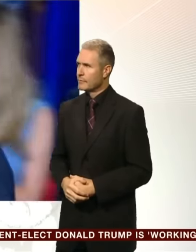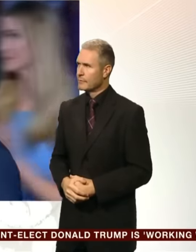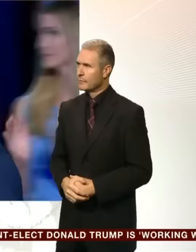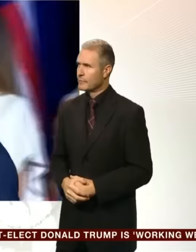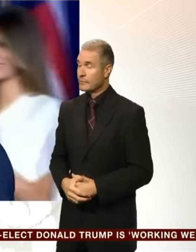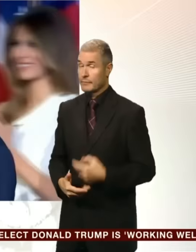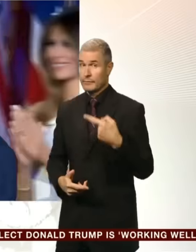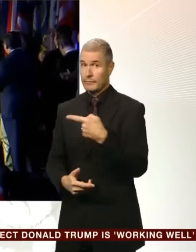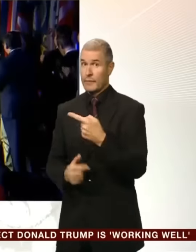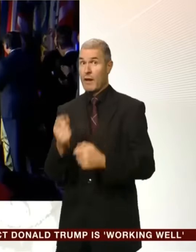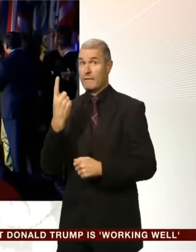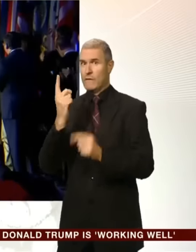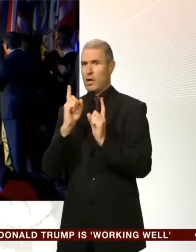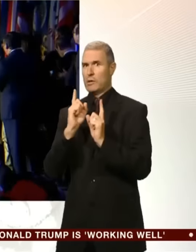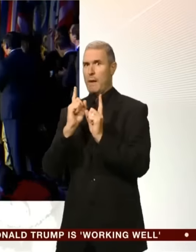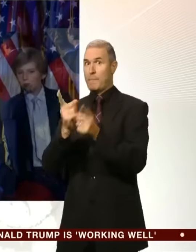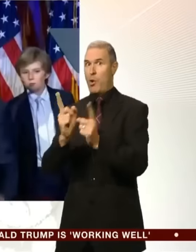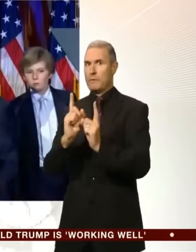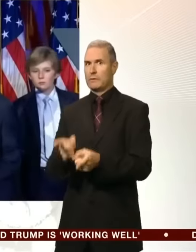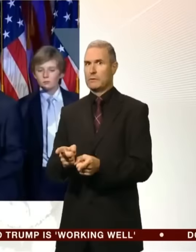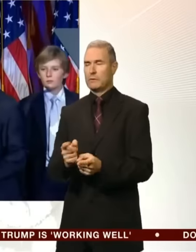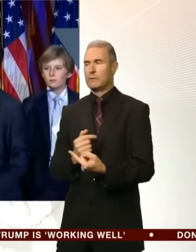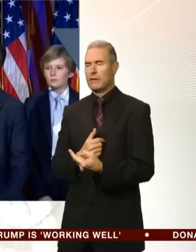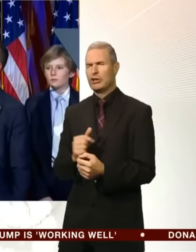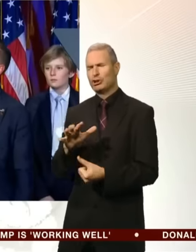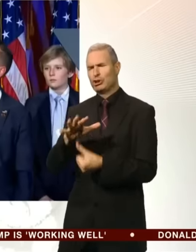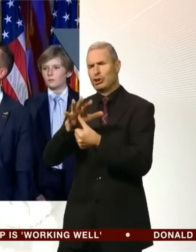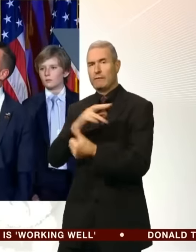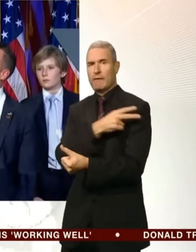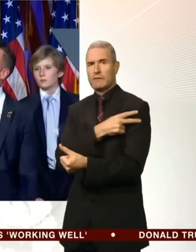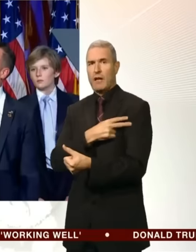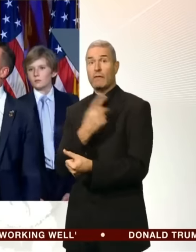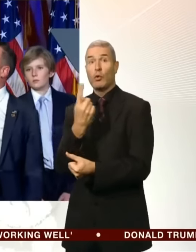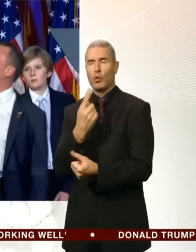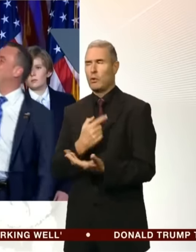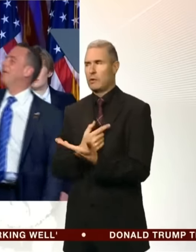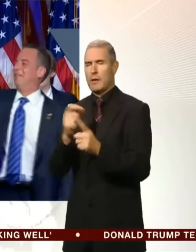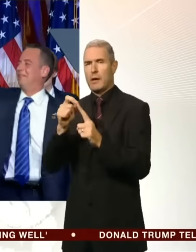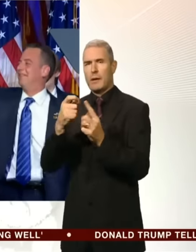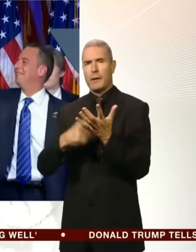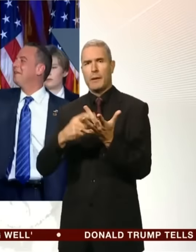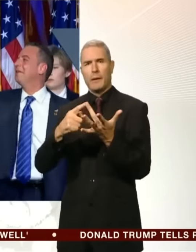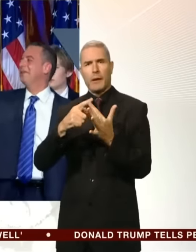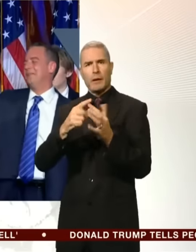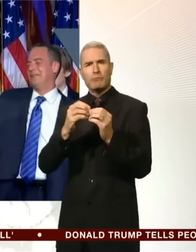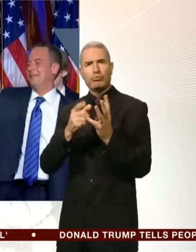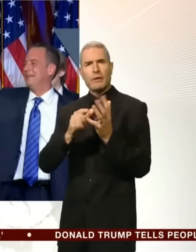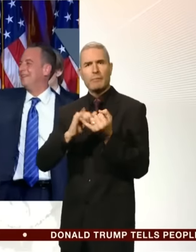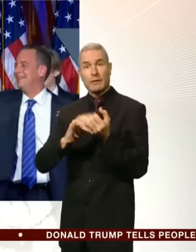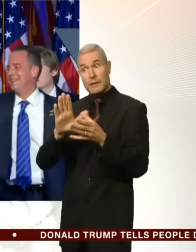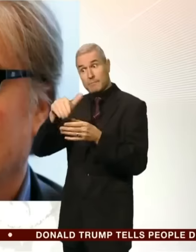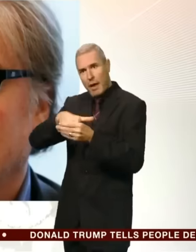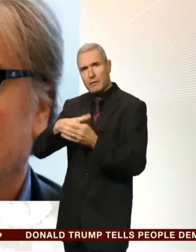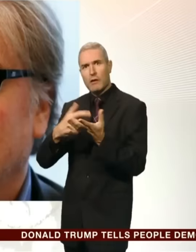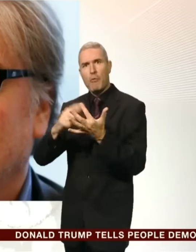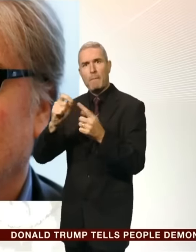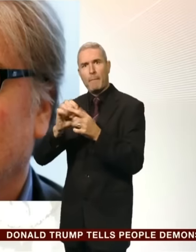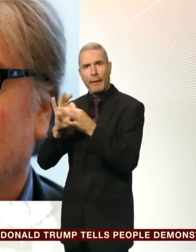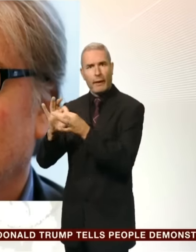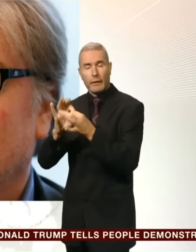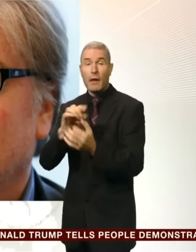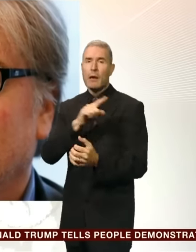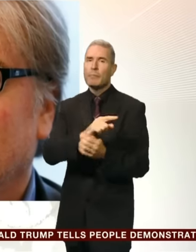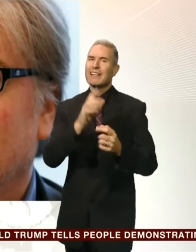And now come the first crucial appointments. Mr. Trump's chief of staff will be Reince Priebus, part of the Republican establishment. But his